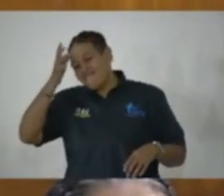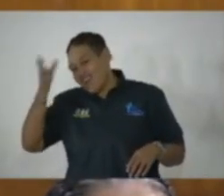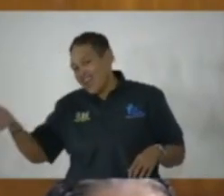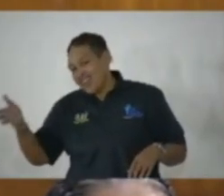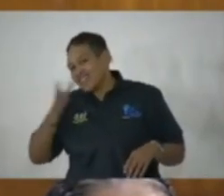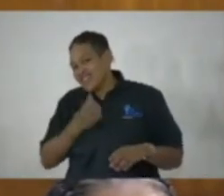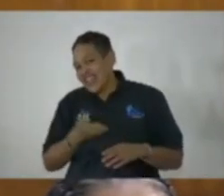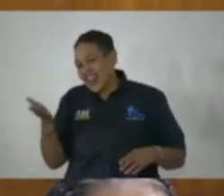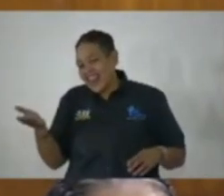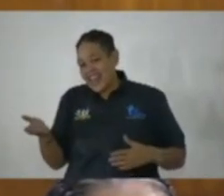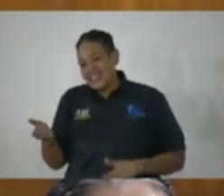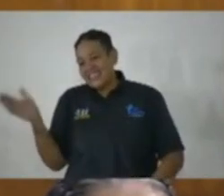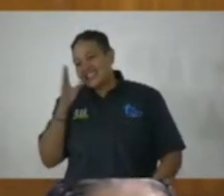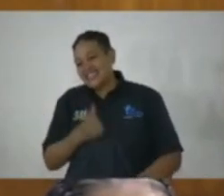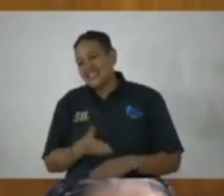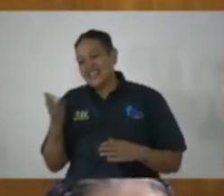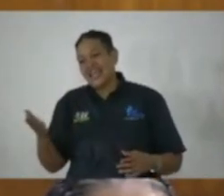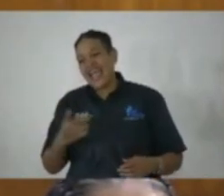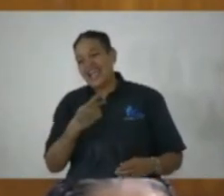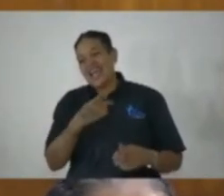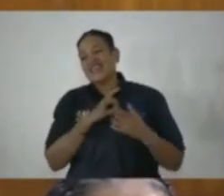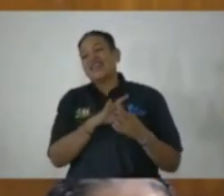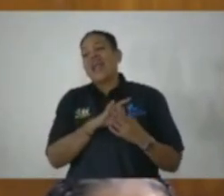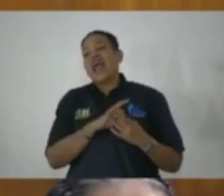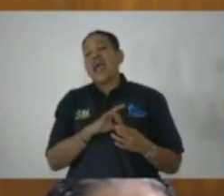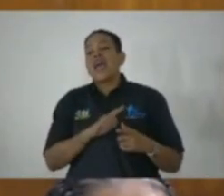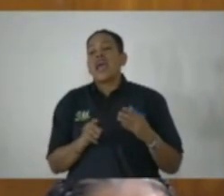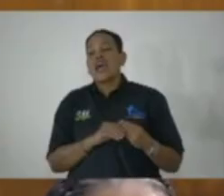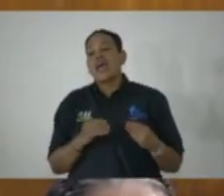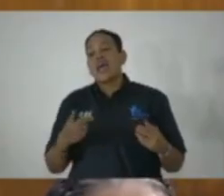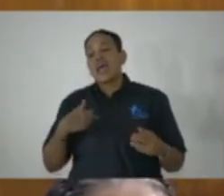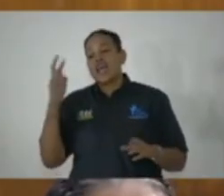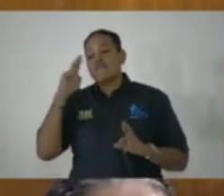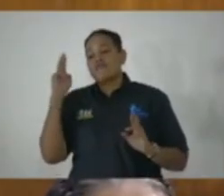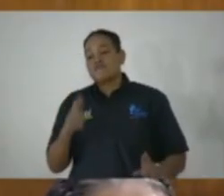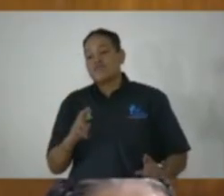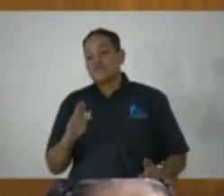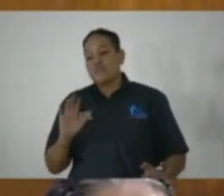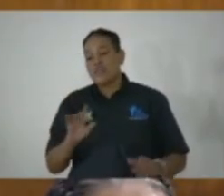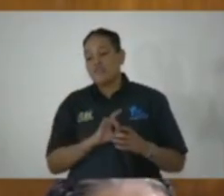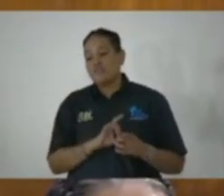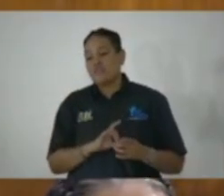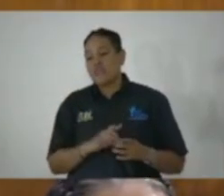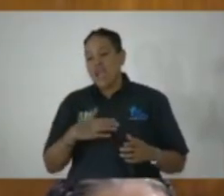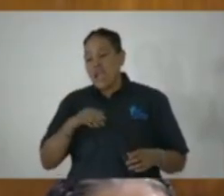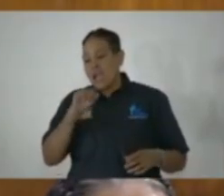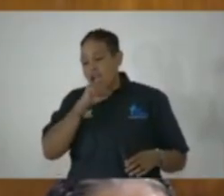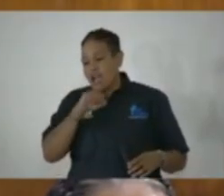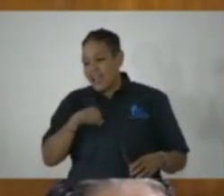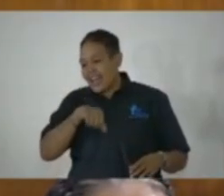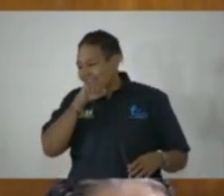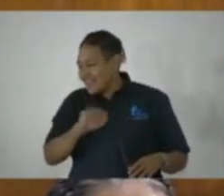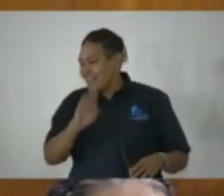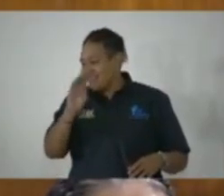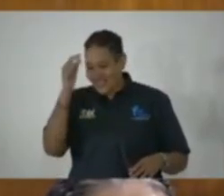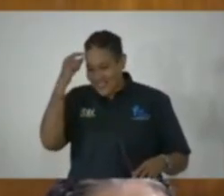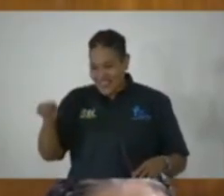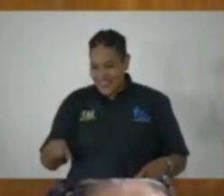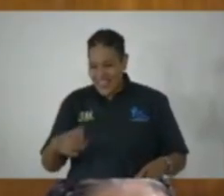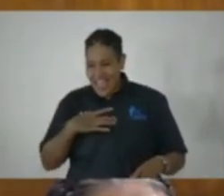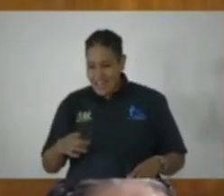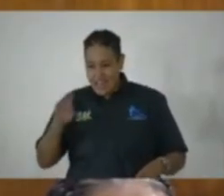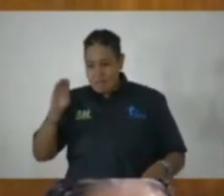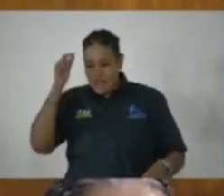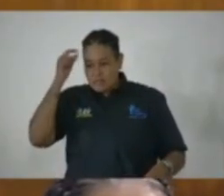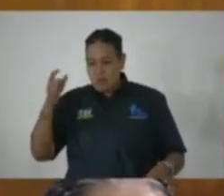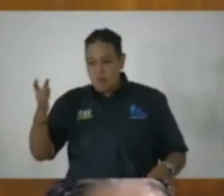And his daughter, and there's relationship. And I respect that, I really do. And I rate Bruce Gold, I'm telling you the truth. No, I rate him. He's